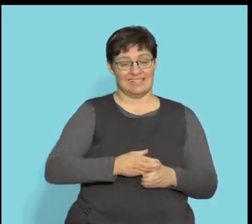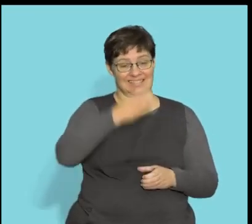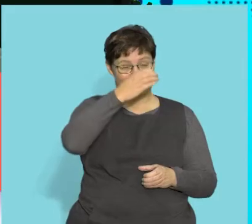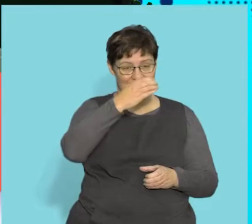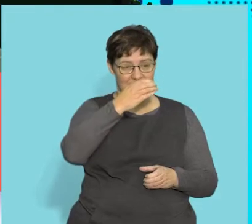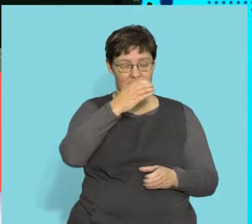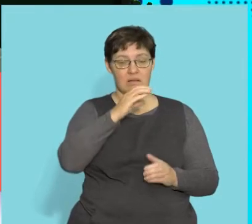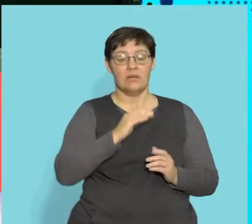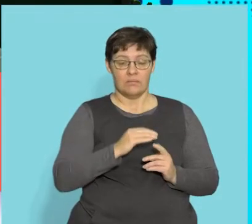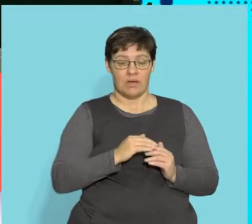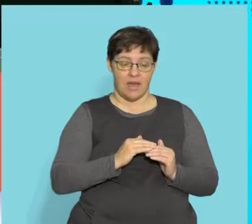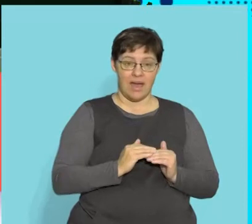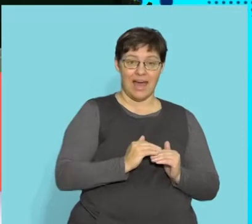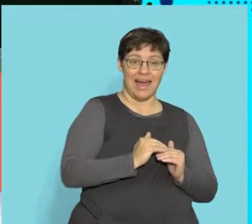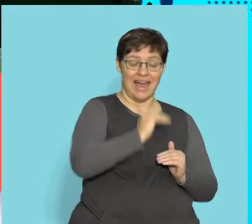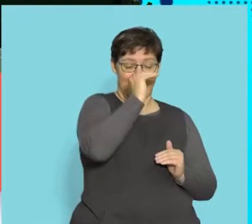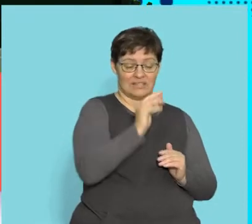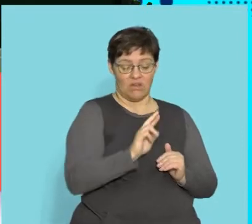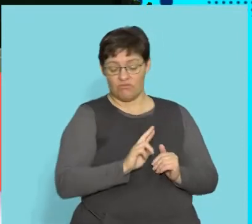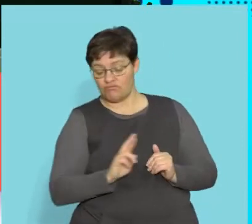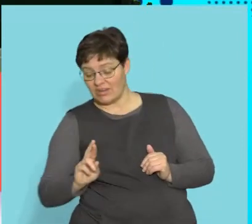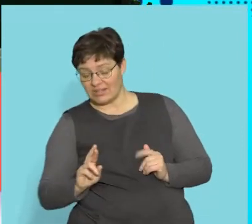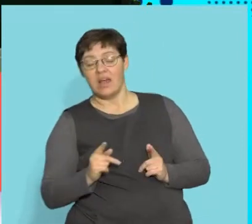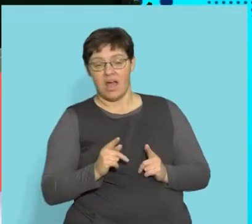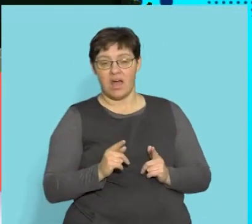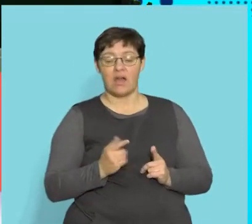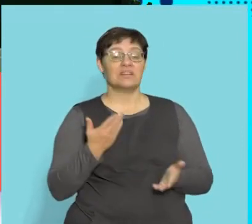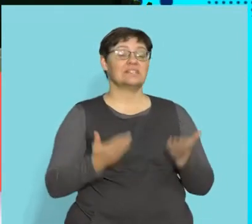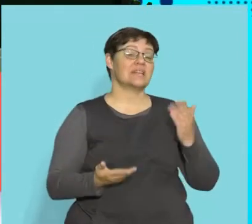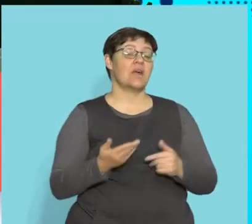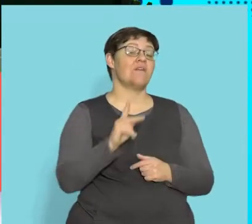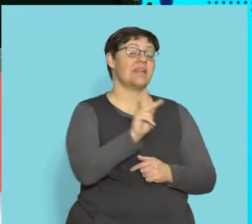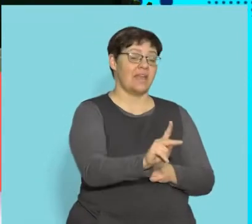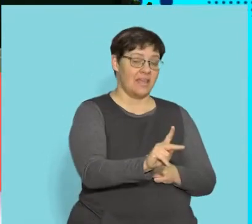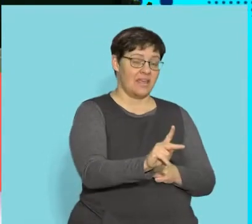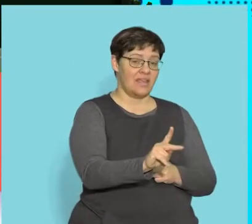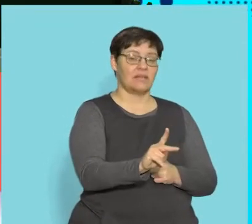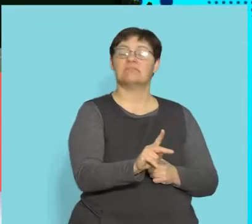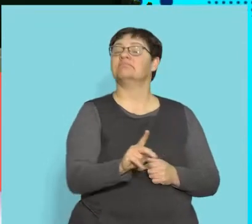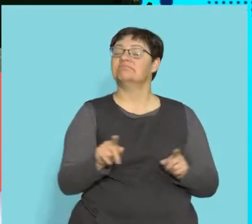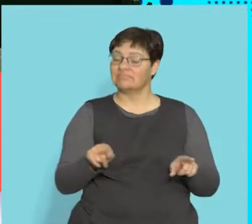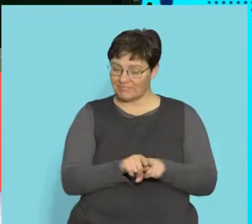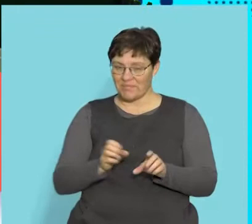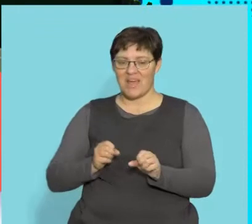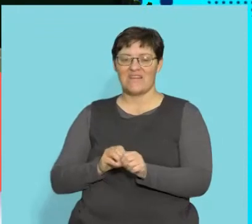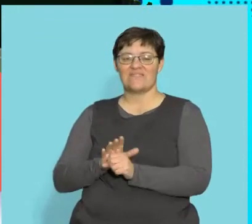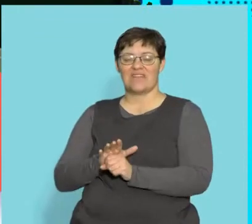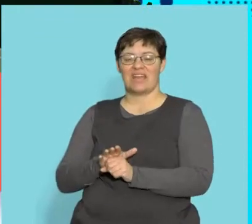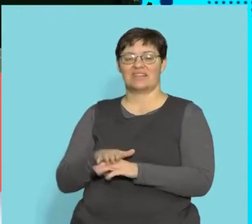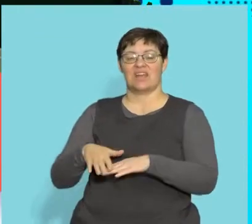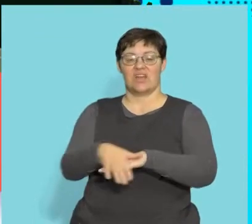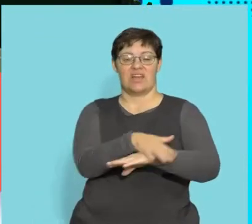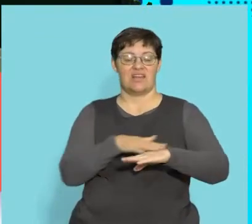cylinder, when I increase the height and the radius by a scale factor of k, this affects